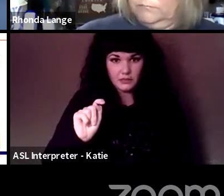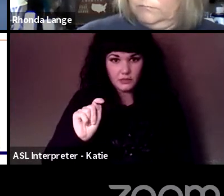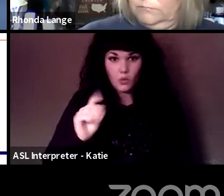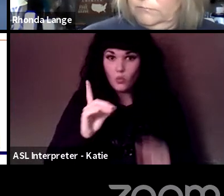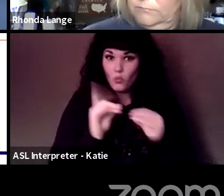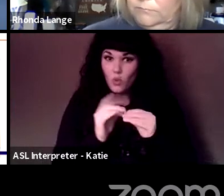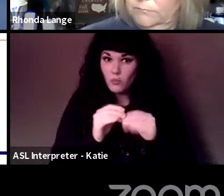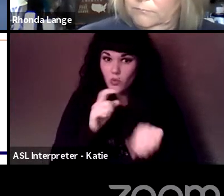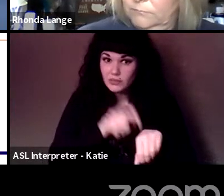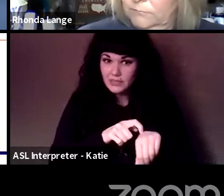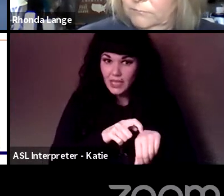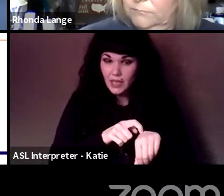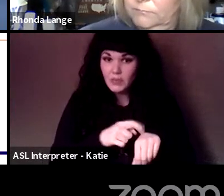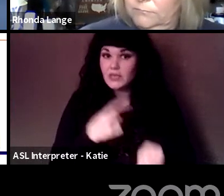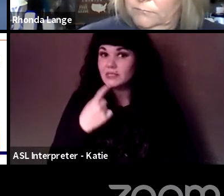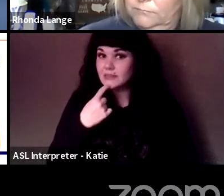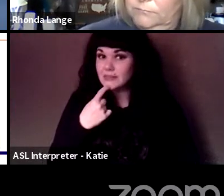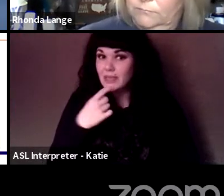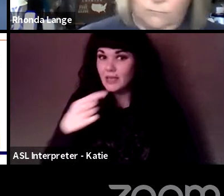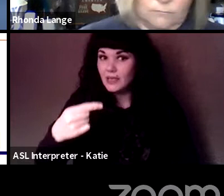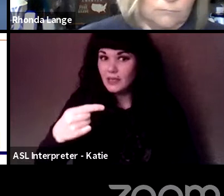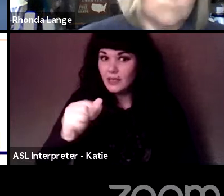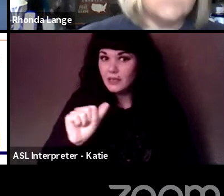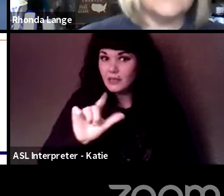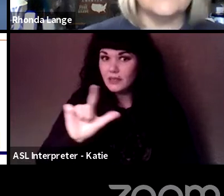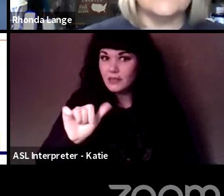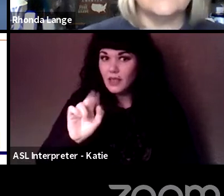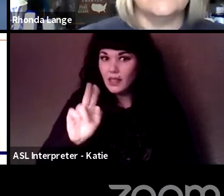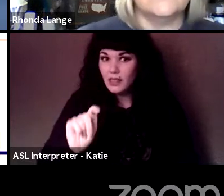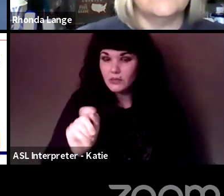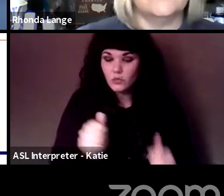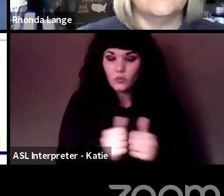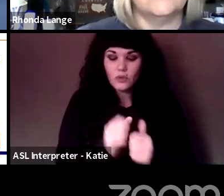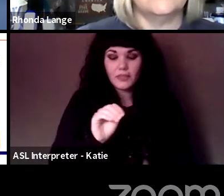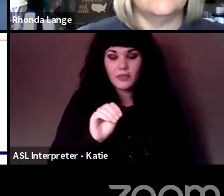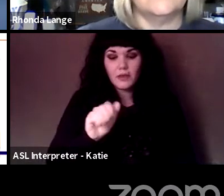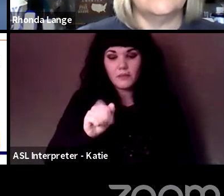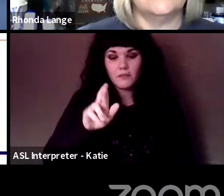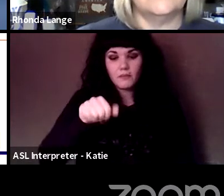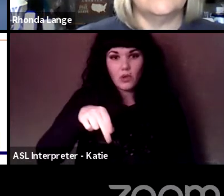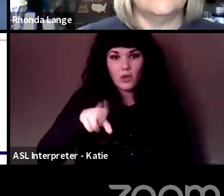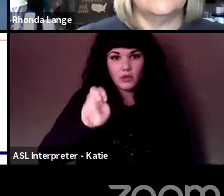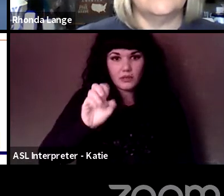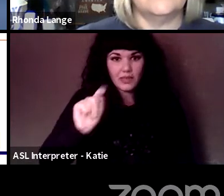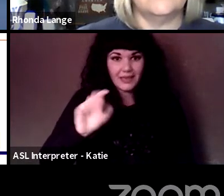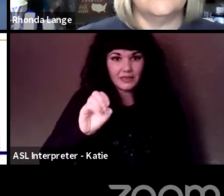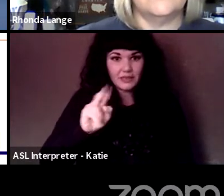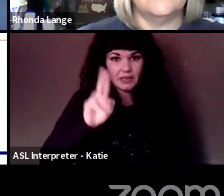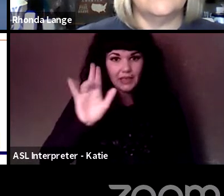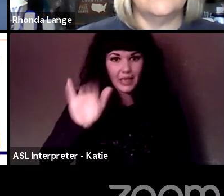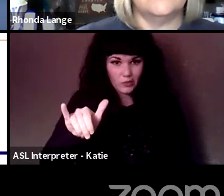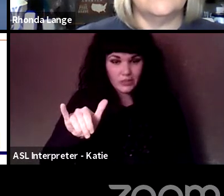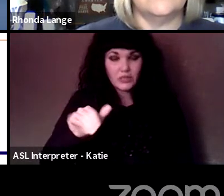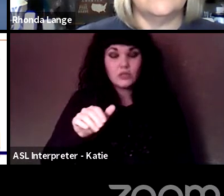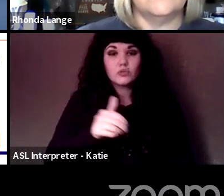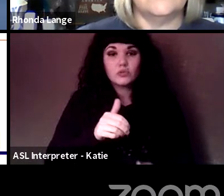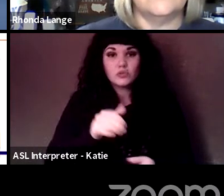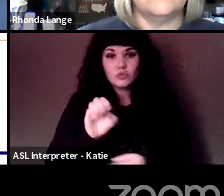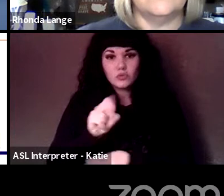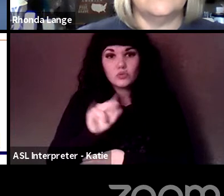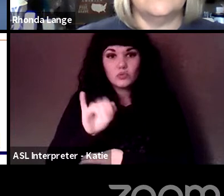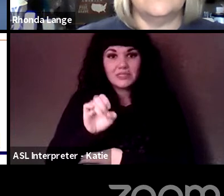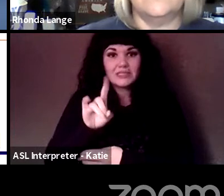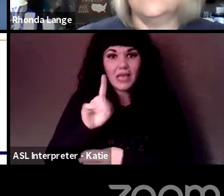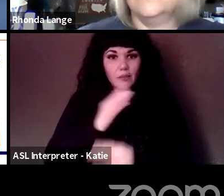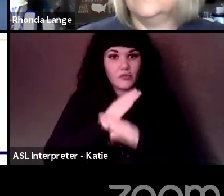folks, Gallant. Okay, I'm with the Marquette County Suicide Prevention Coalition, and these are my personal opinions. And I signed up for an